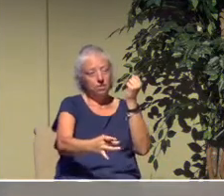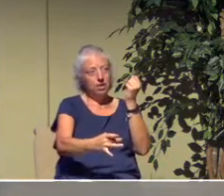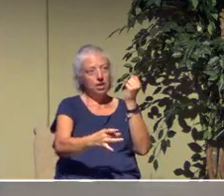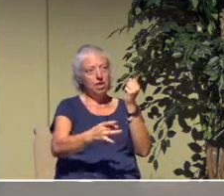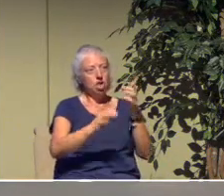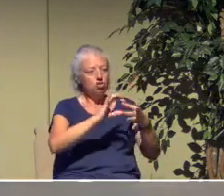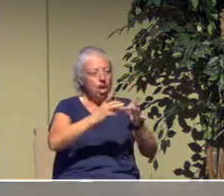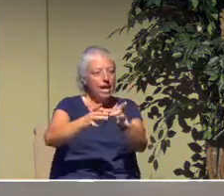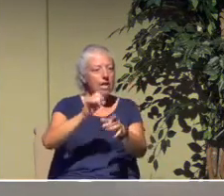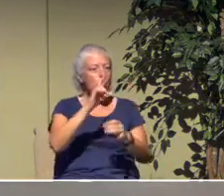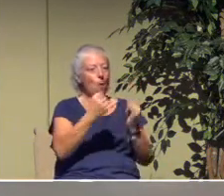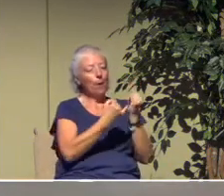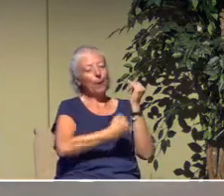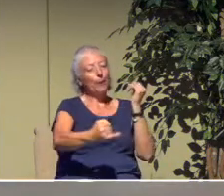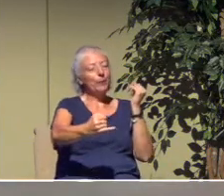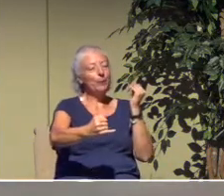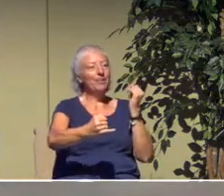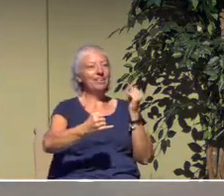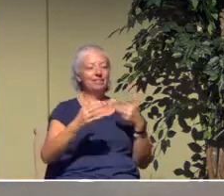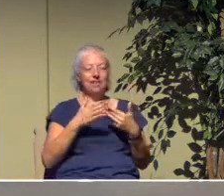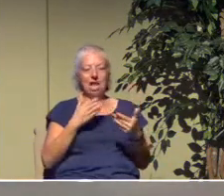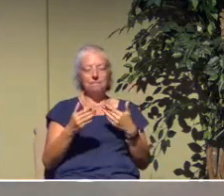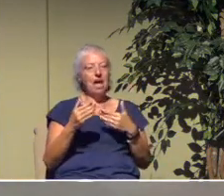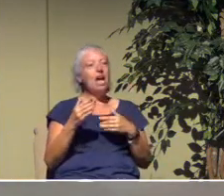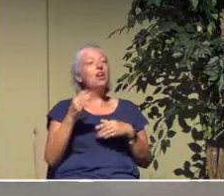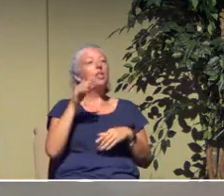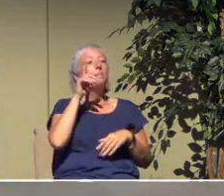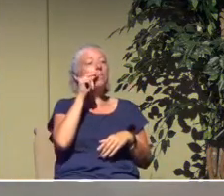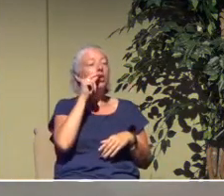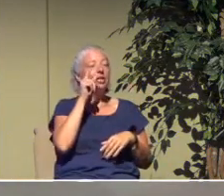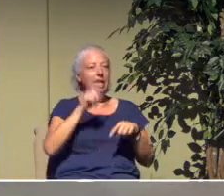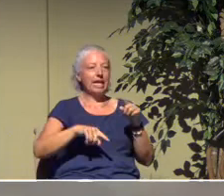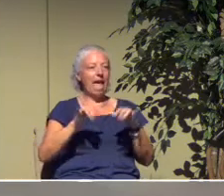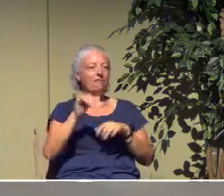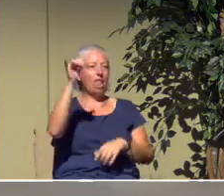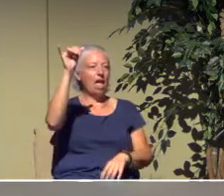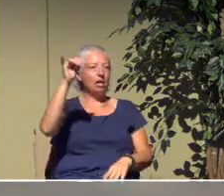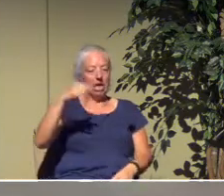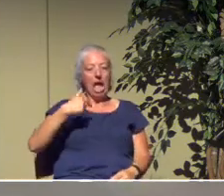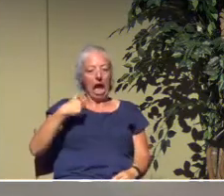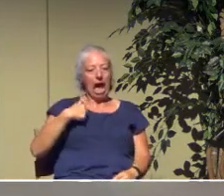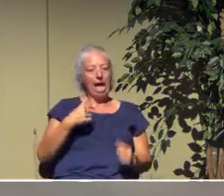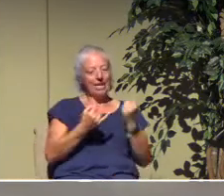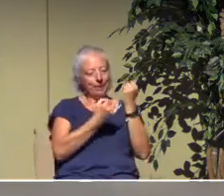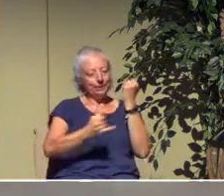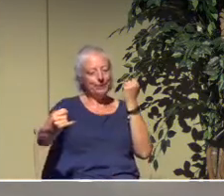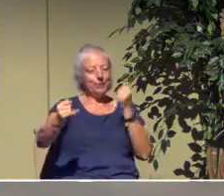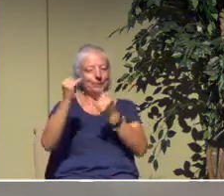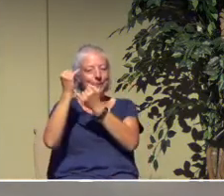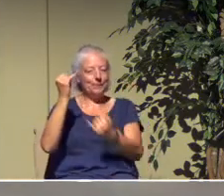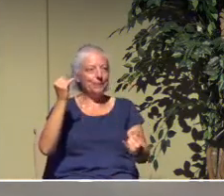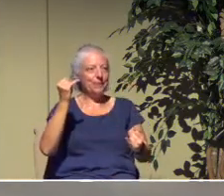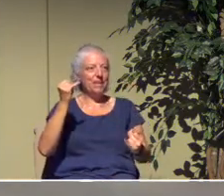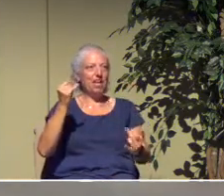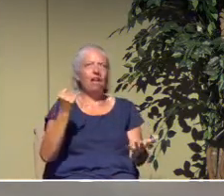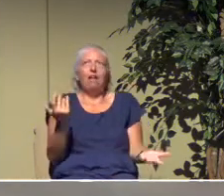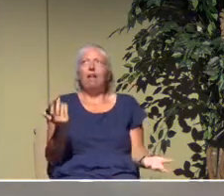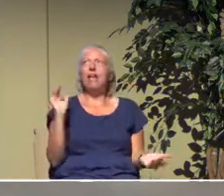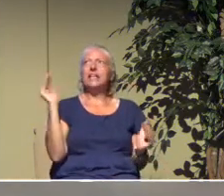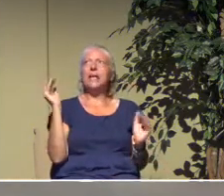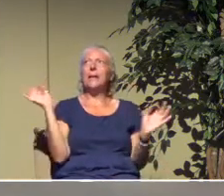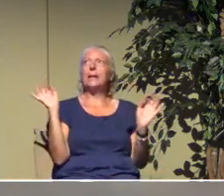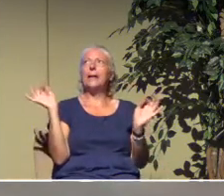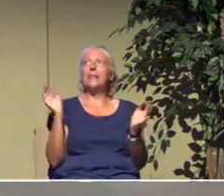can't fly. And I was completely tied down by strings that almost seemed invisible, like there's nothing wrong here. But